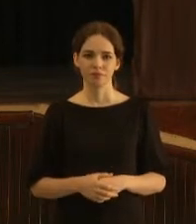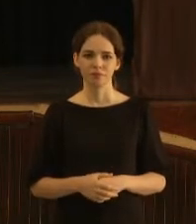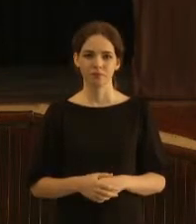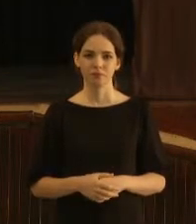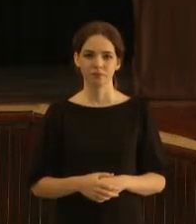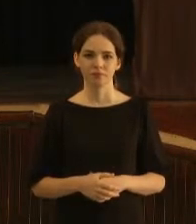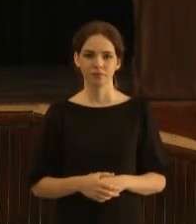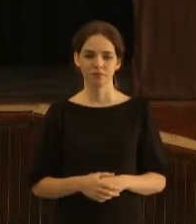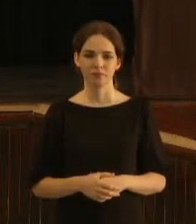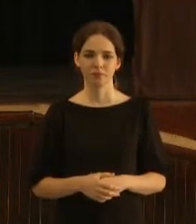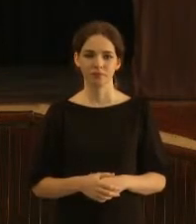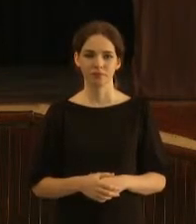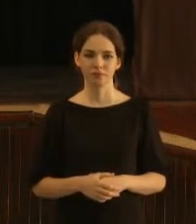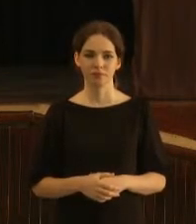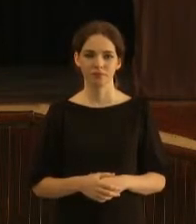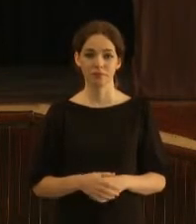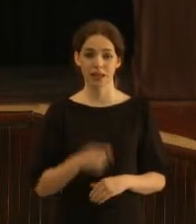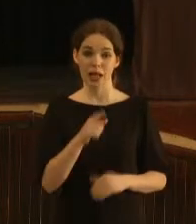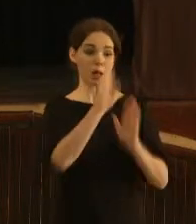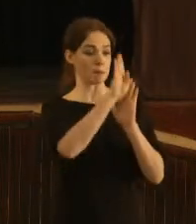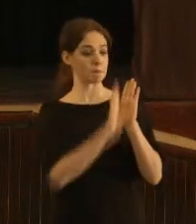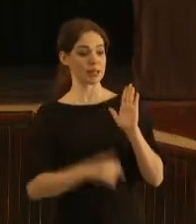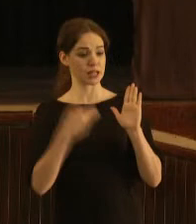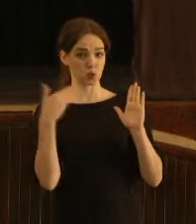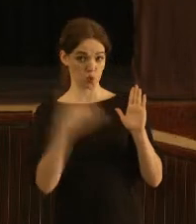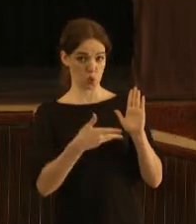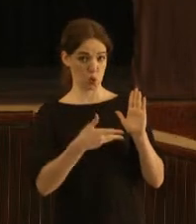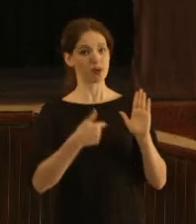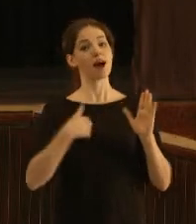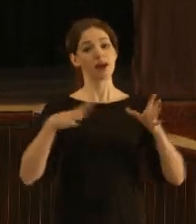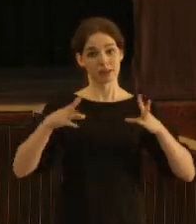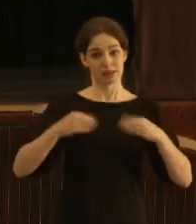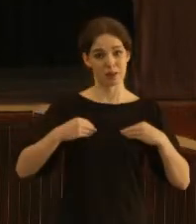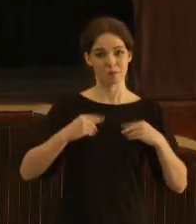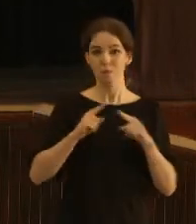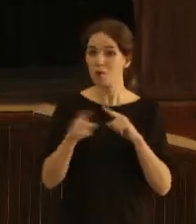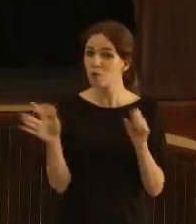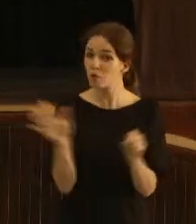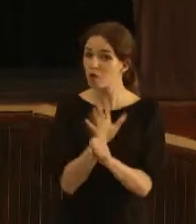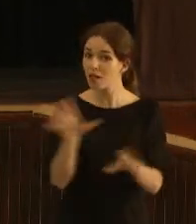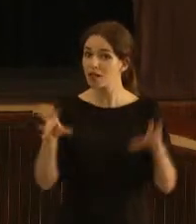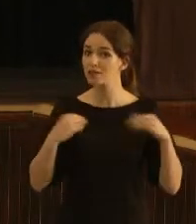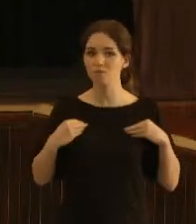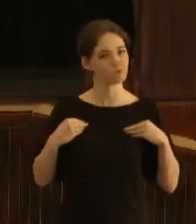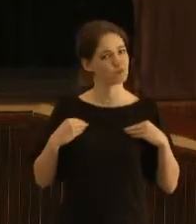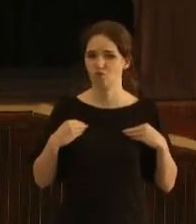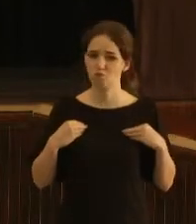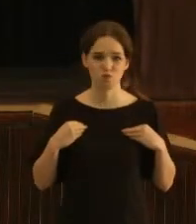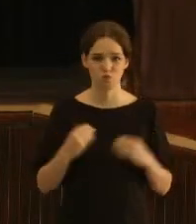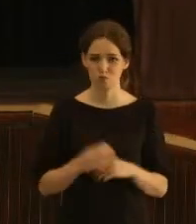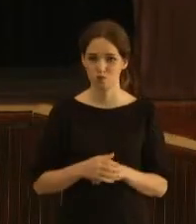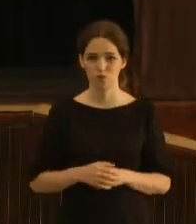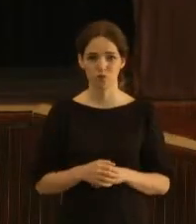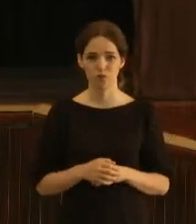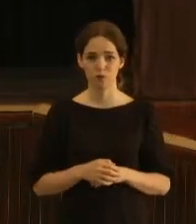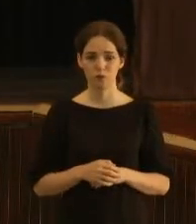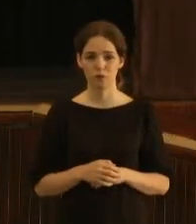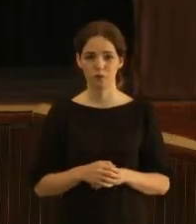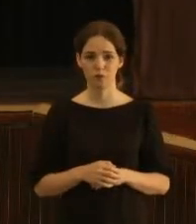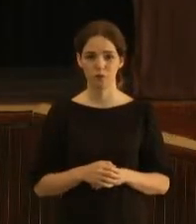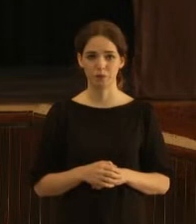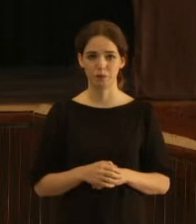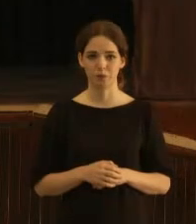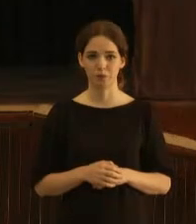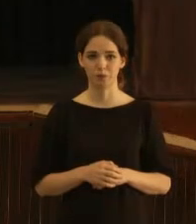voorbehou. I accept the bill, but not entirely. Ja, dat die aanneming veral met die